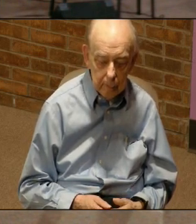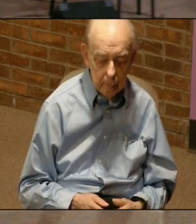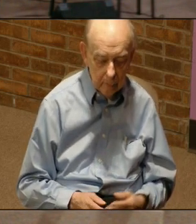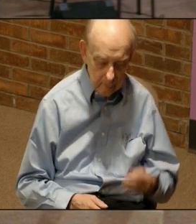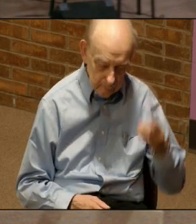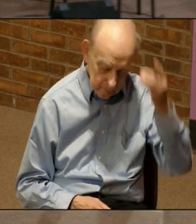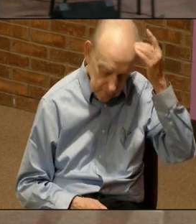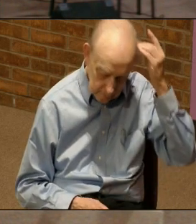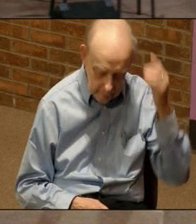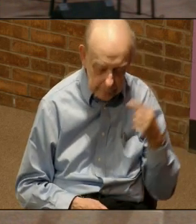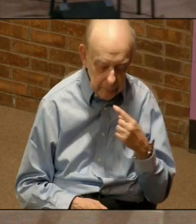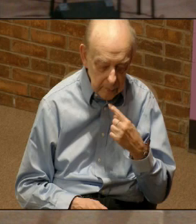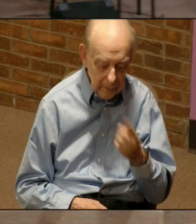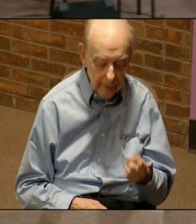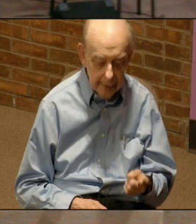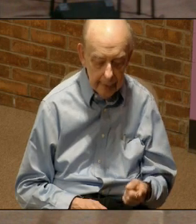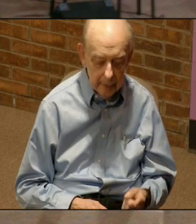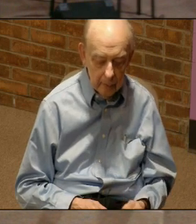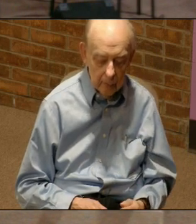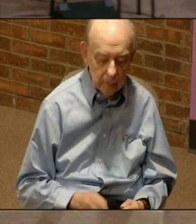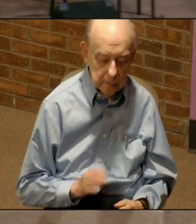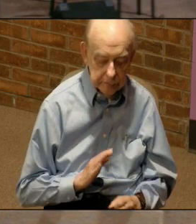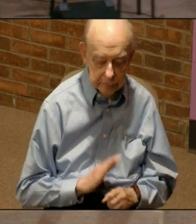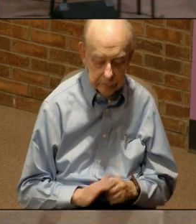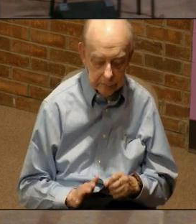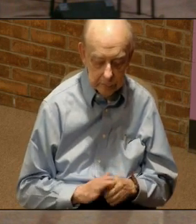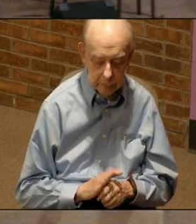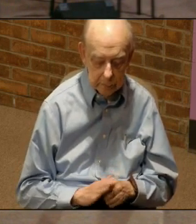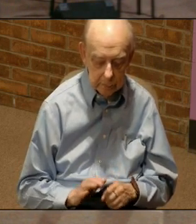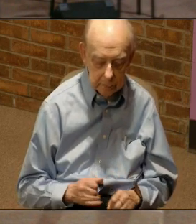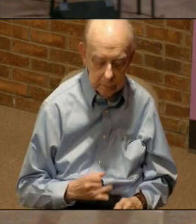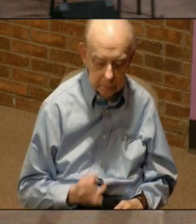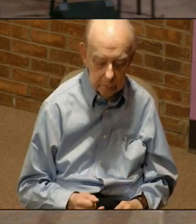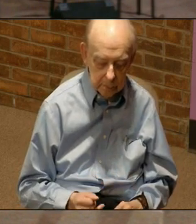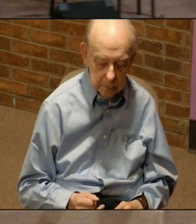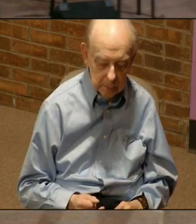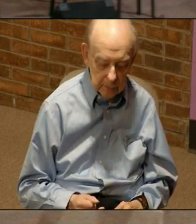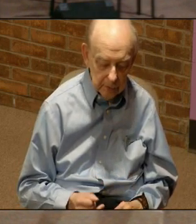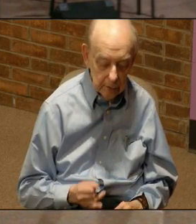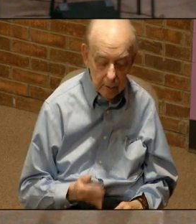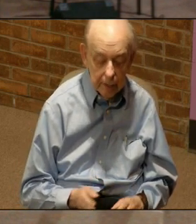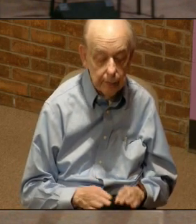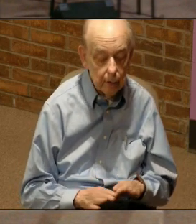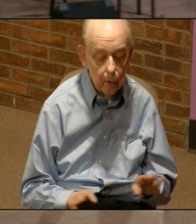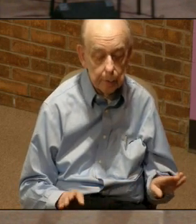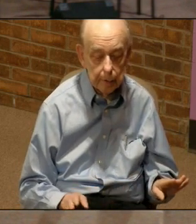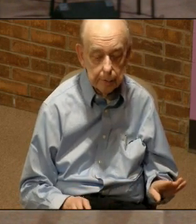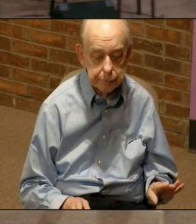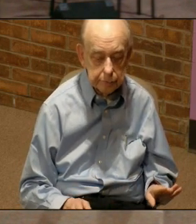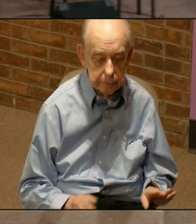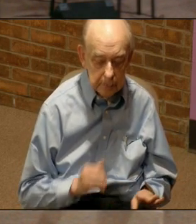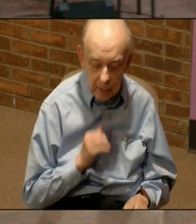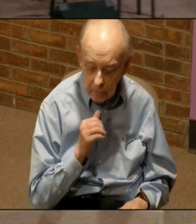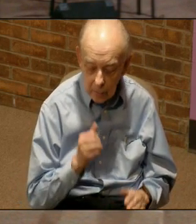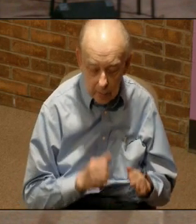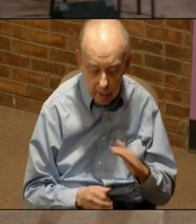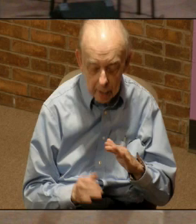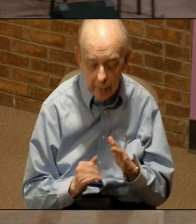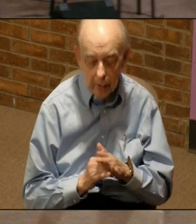Daniel was told, seal it. John, leave it open. Don't hide